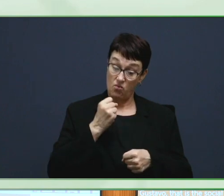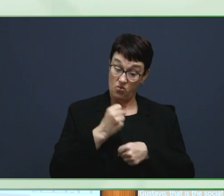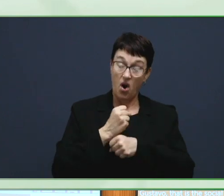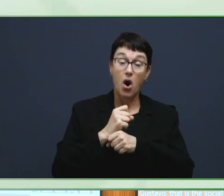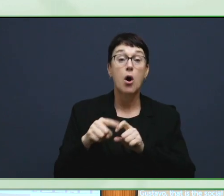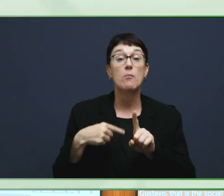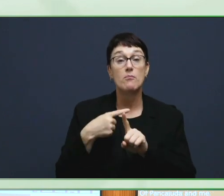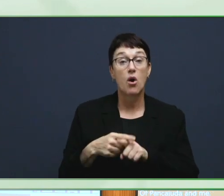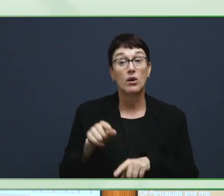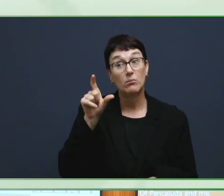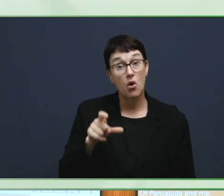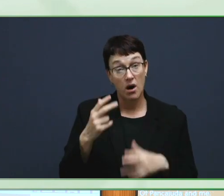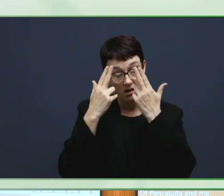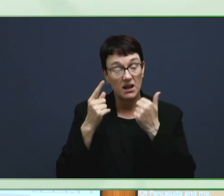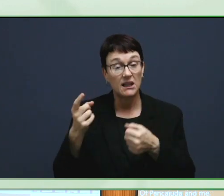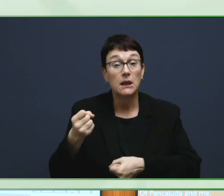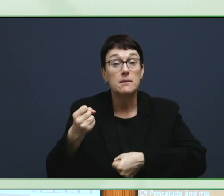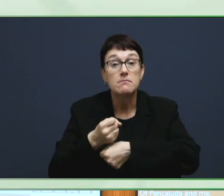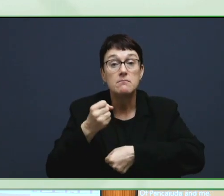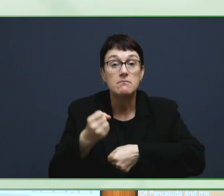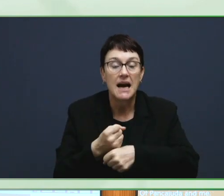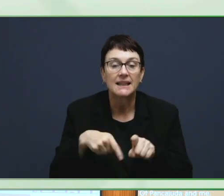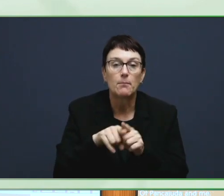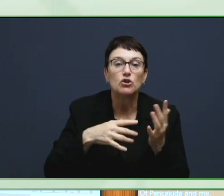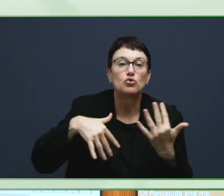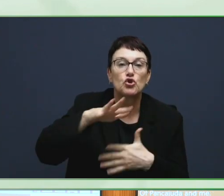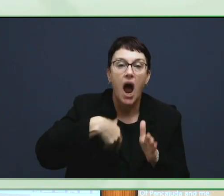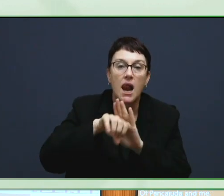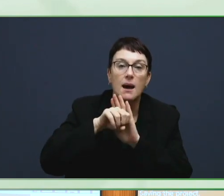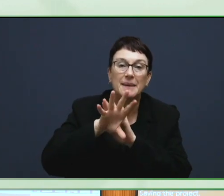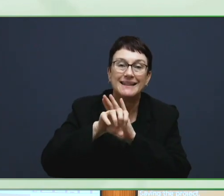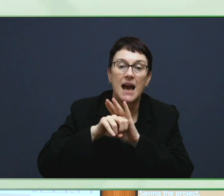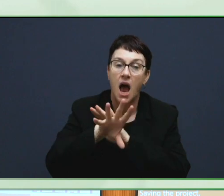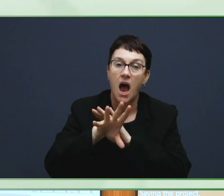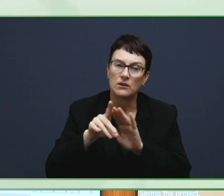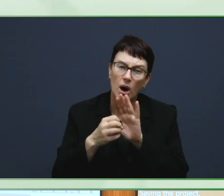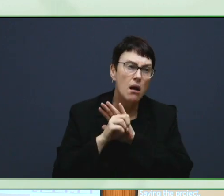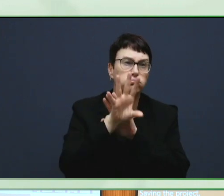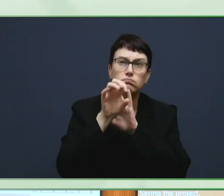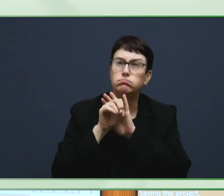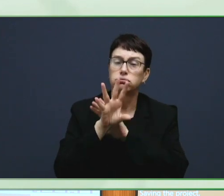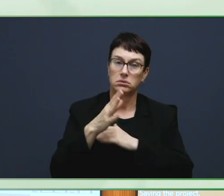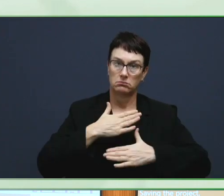Saving the project. Work a lot because to be an